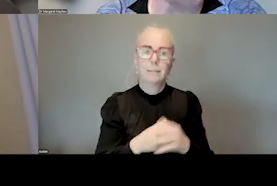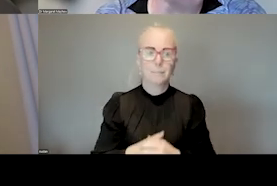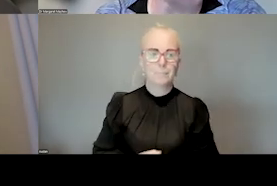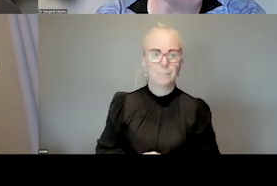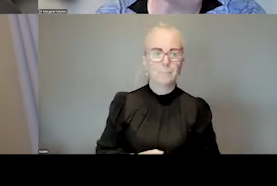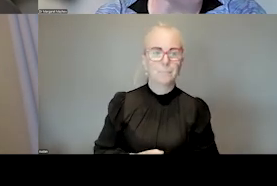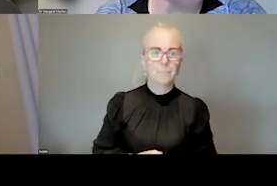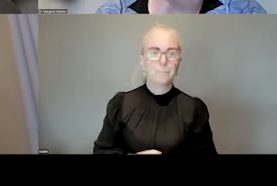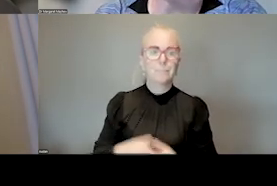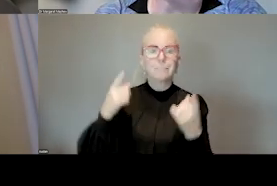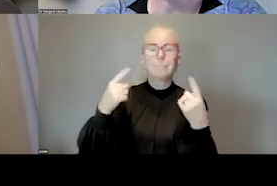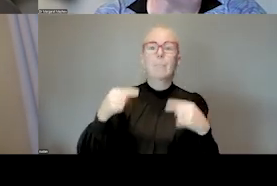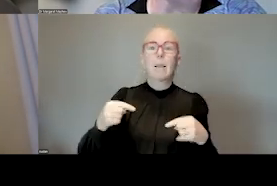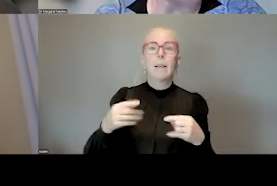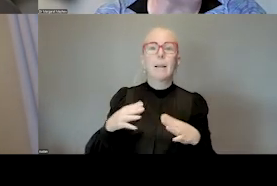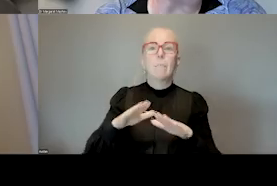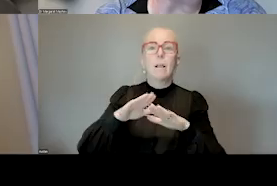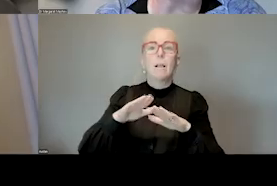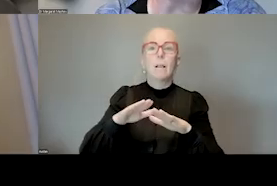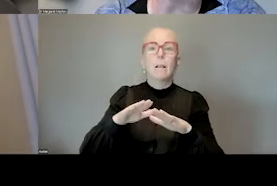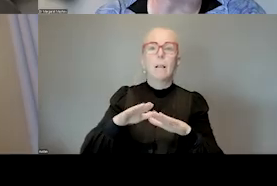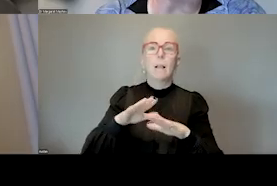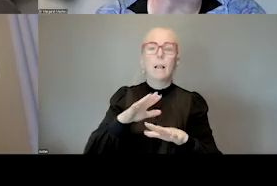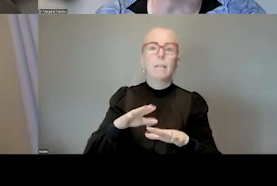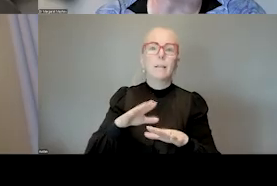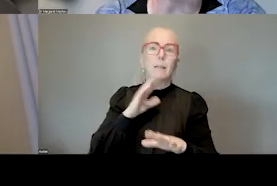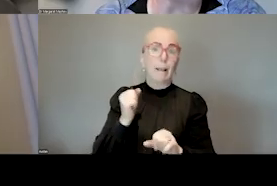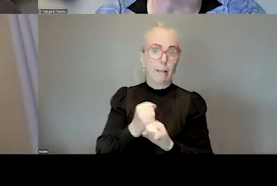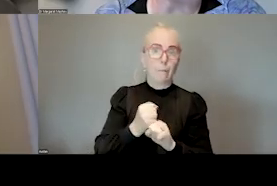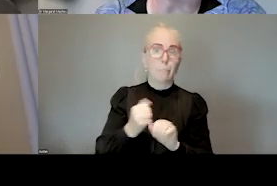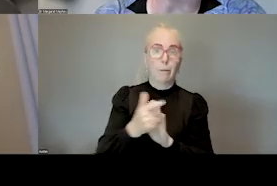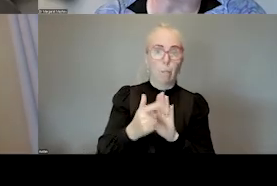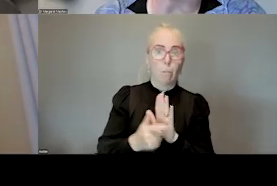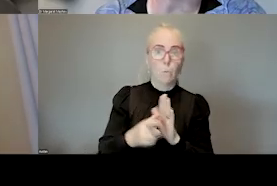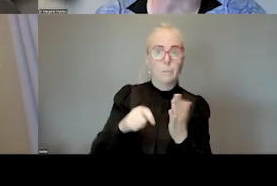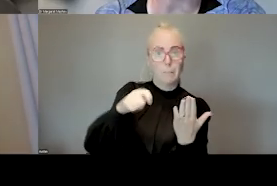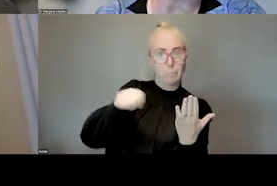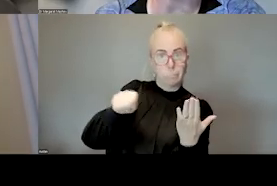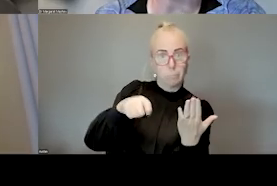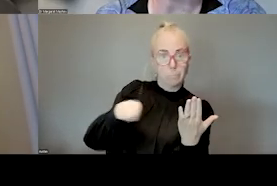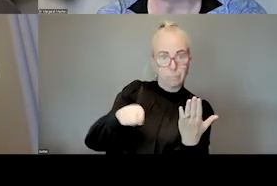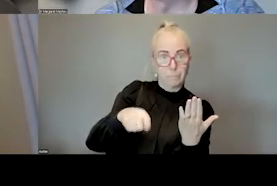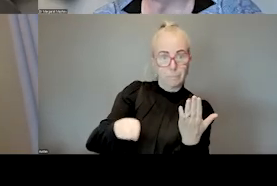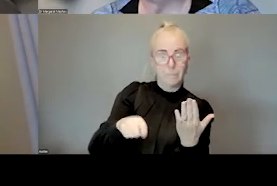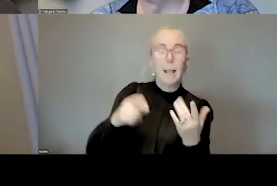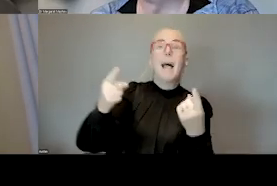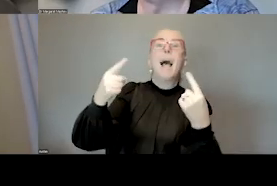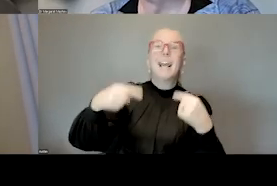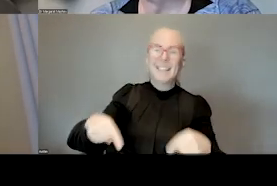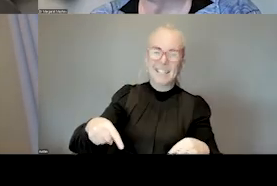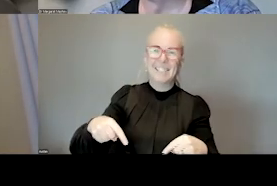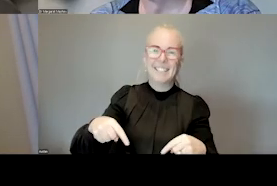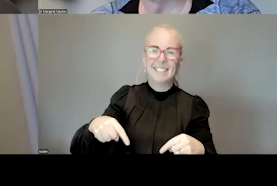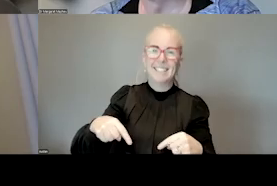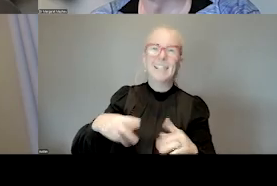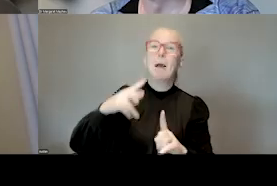Commonwealth Child Safe Framework Mhm. and some more statistics. And then we get to application. Mm. So to